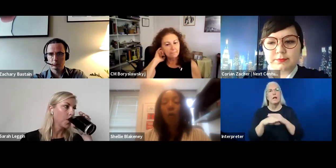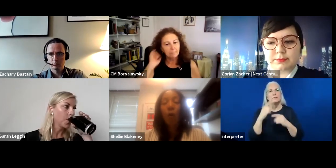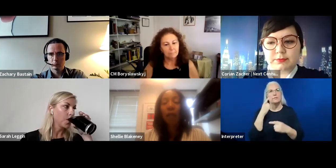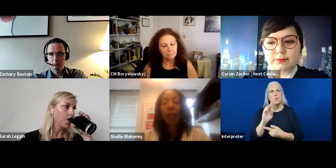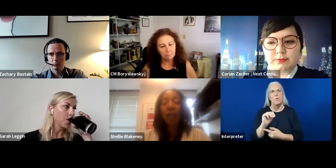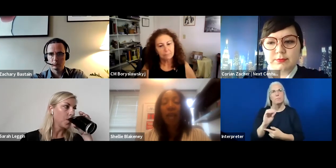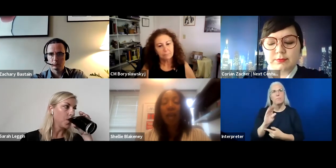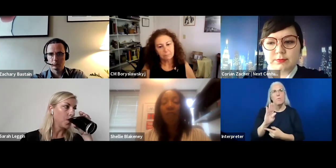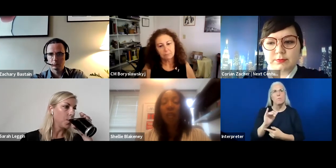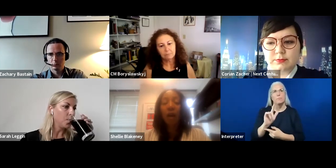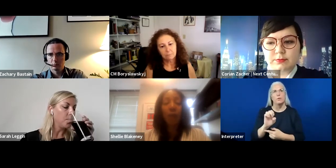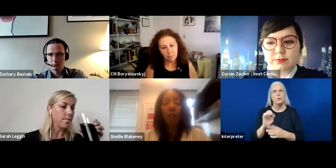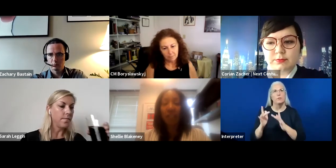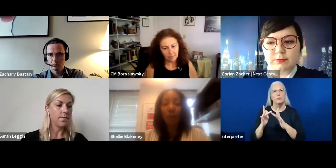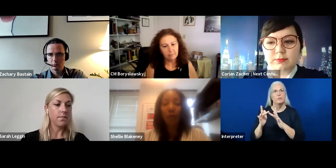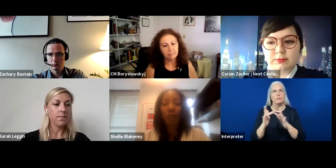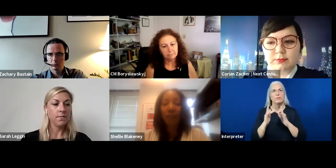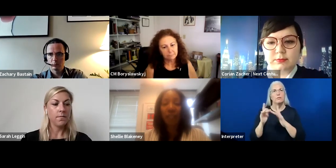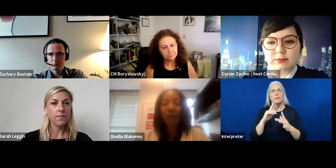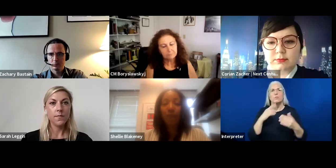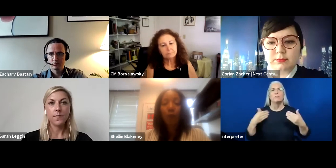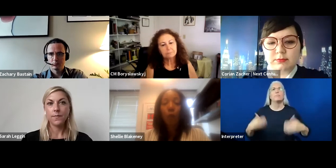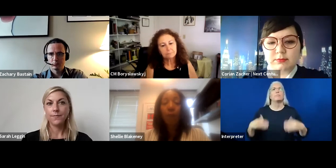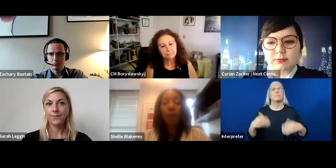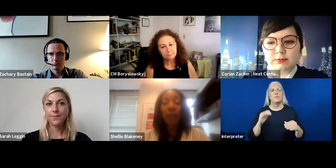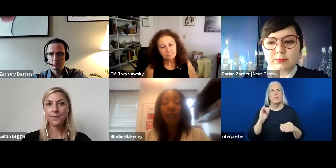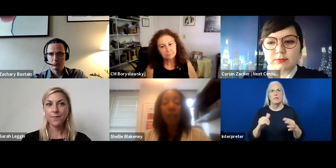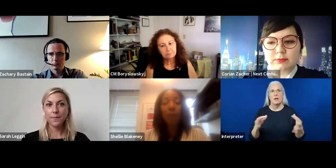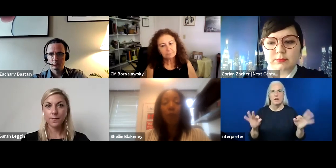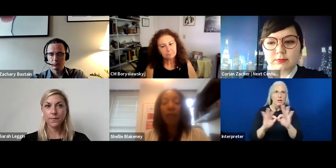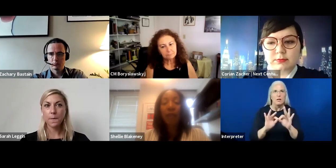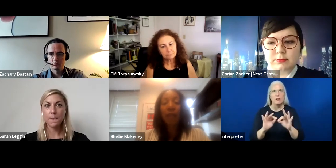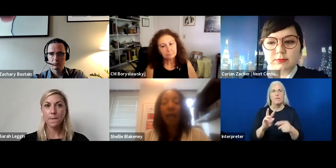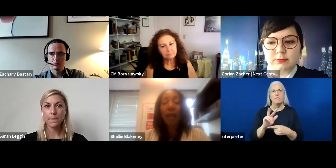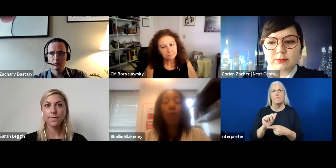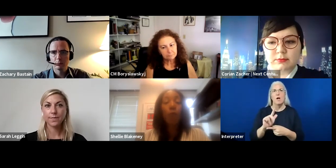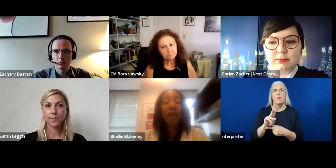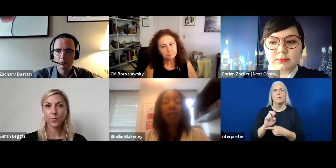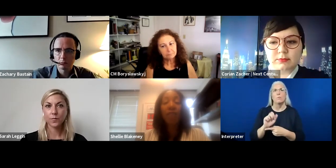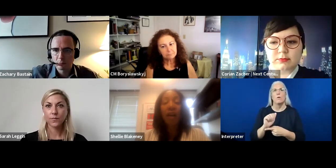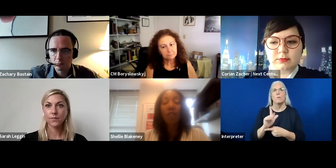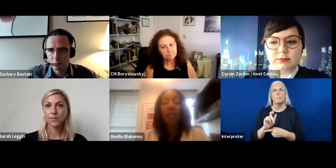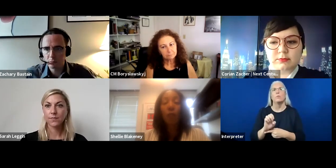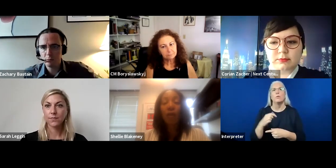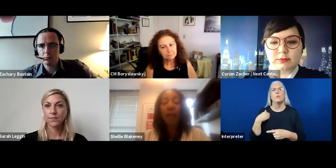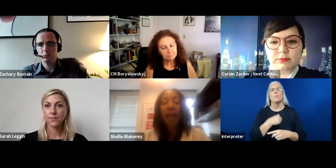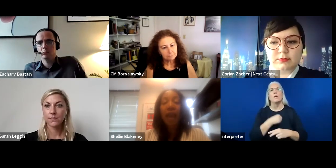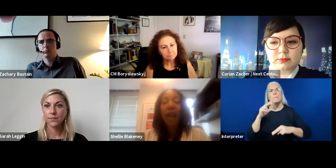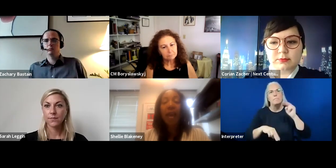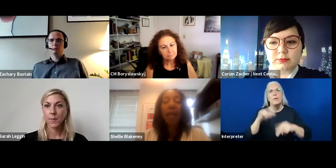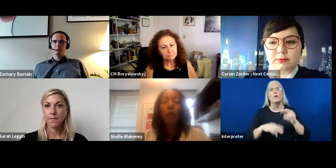value, quality, and phenomenal customer service. We're building and deploying a robust 5G